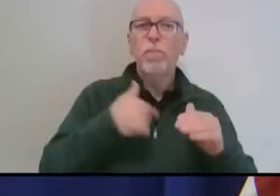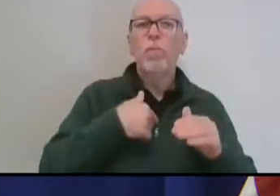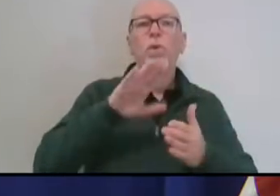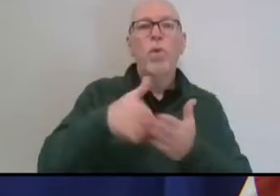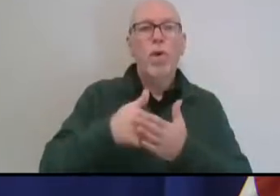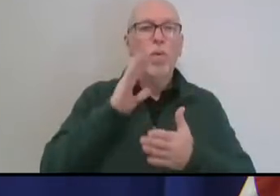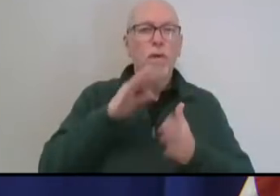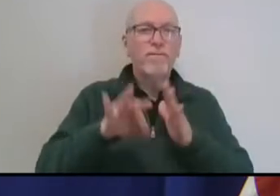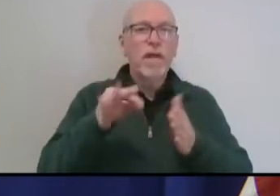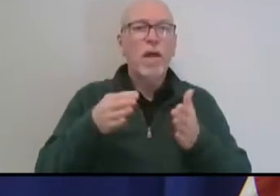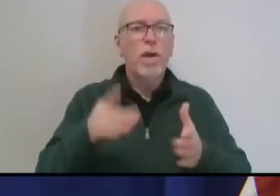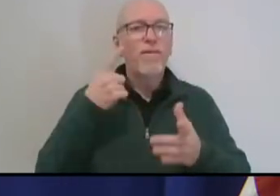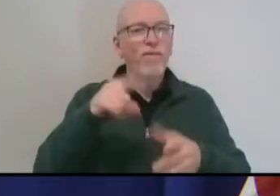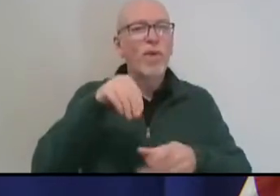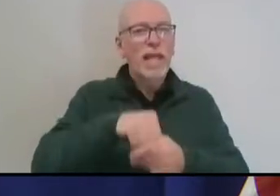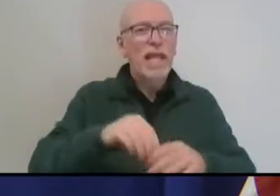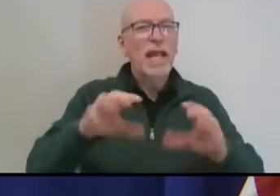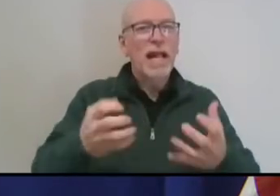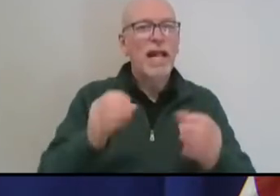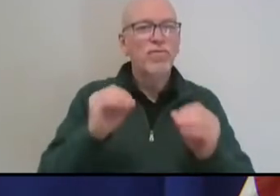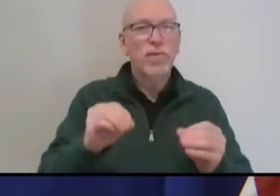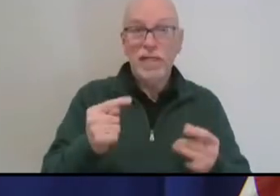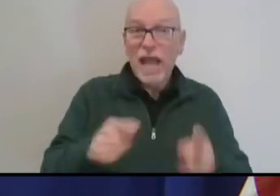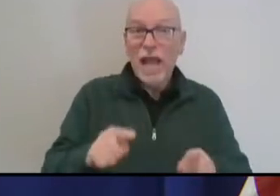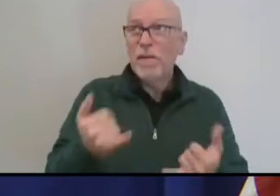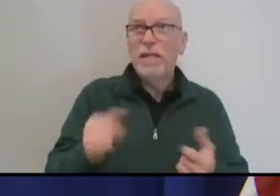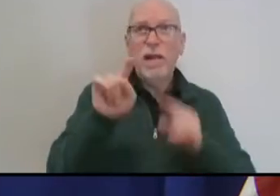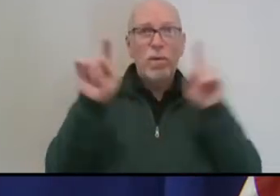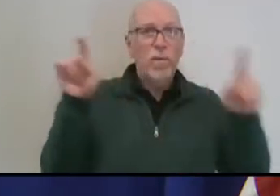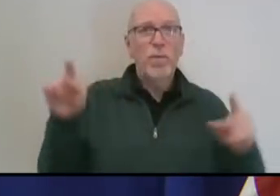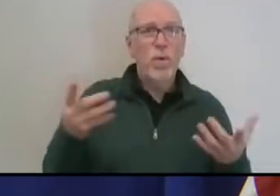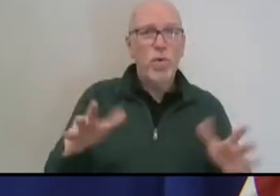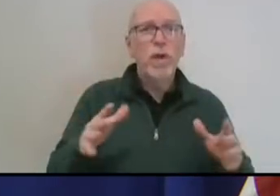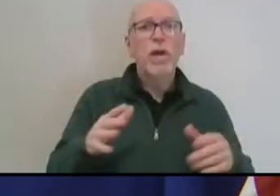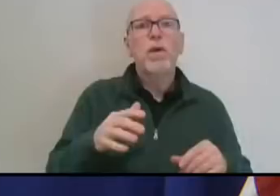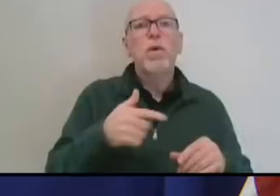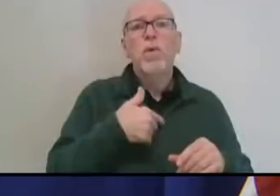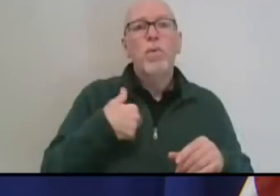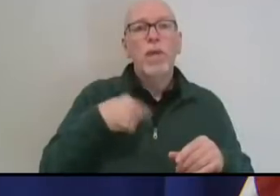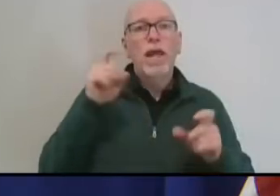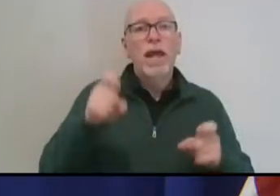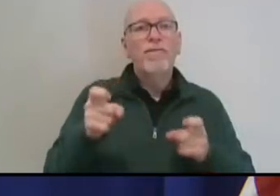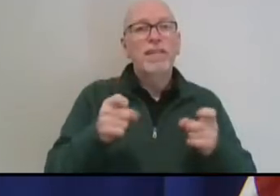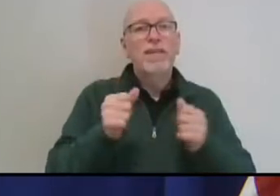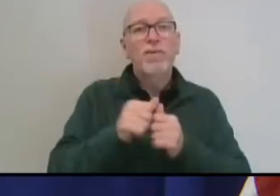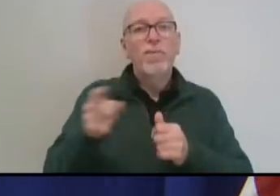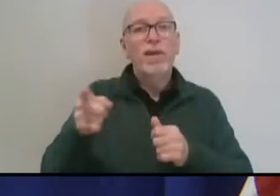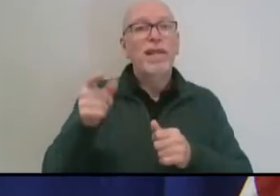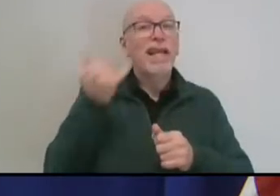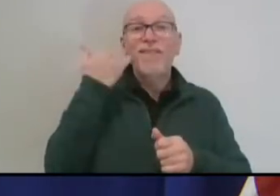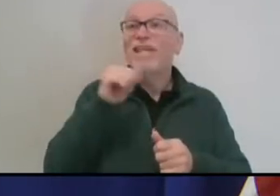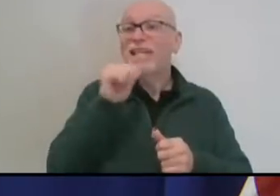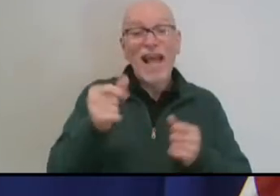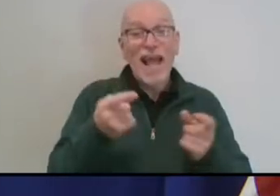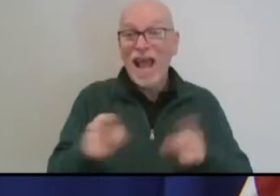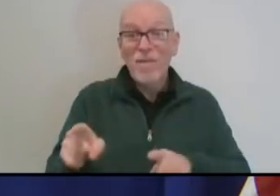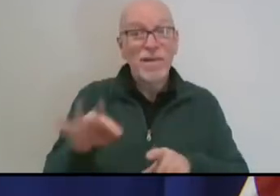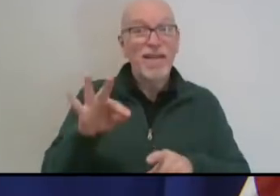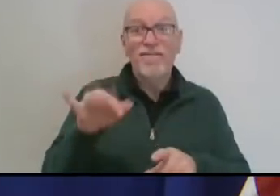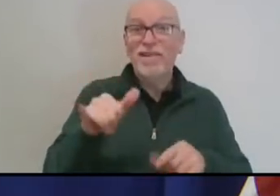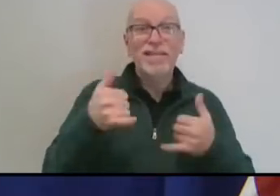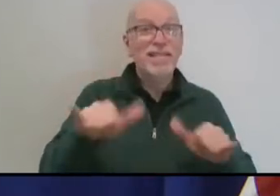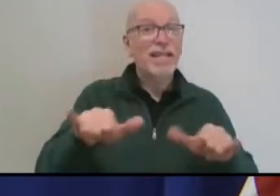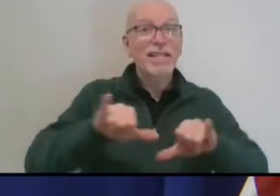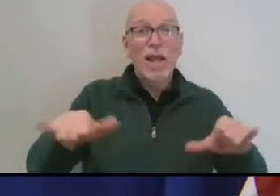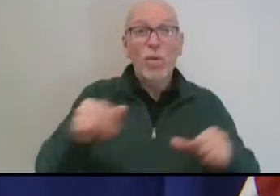way for in-class instruction. It's happening right now. We're going to have to deal with the ill effects of it not happening if it's not down the